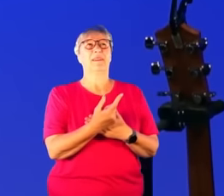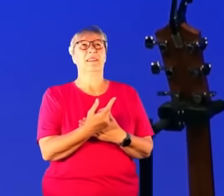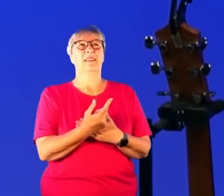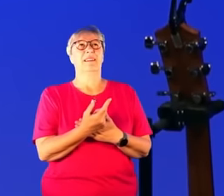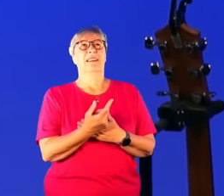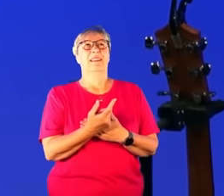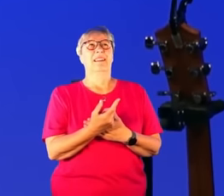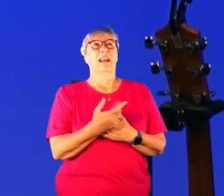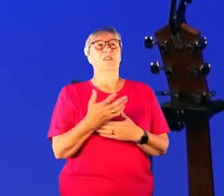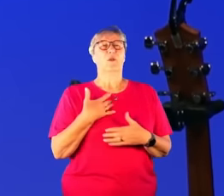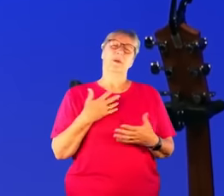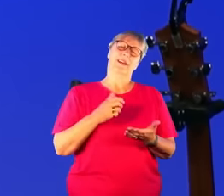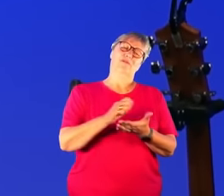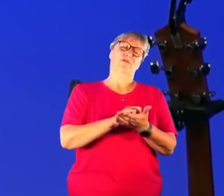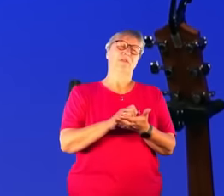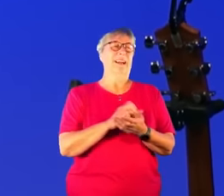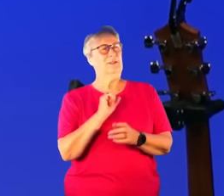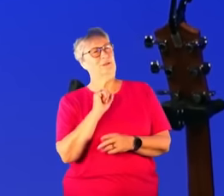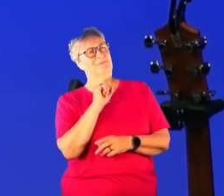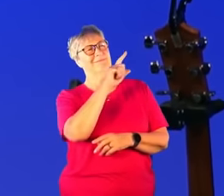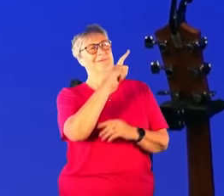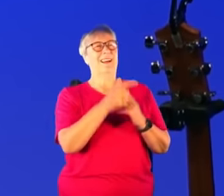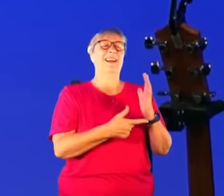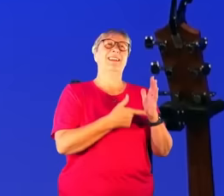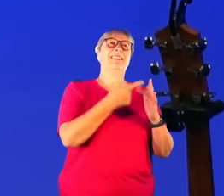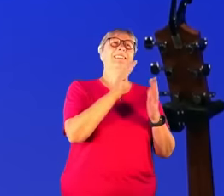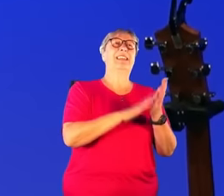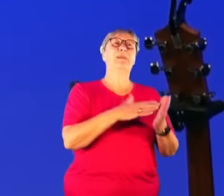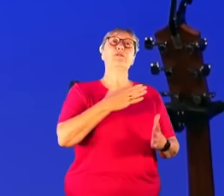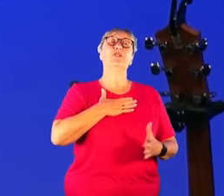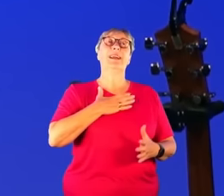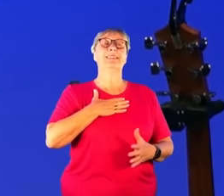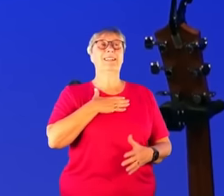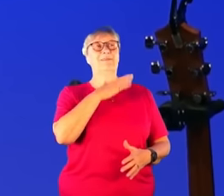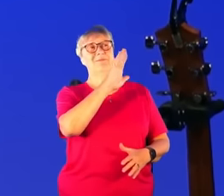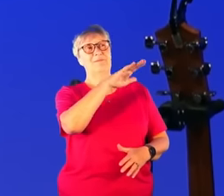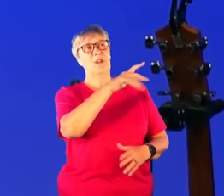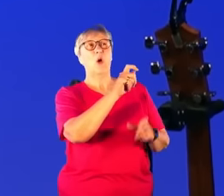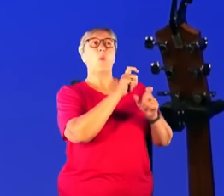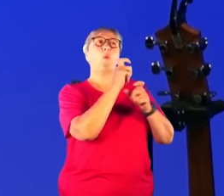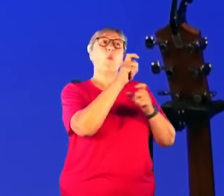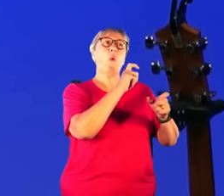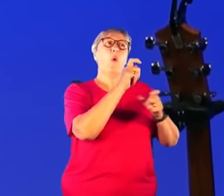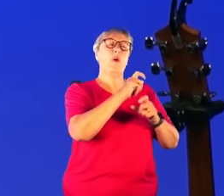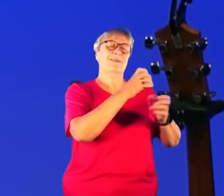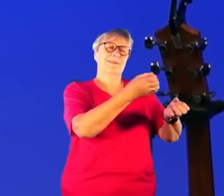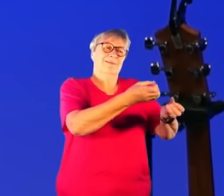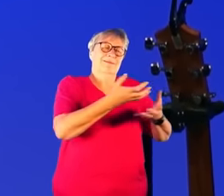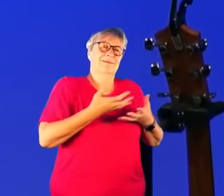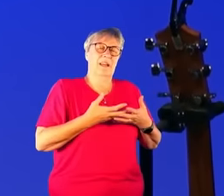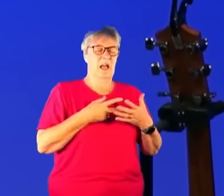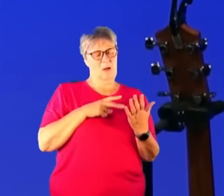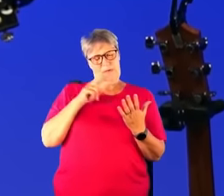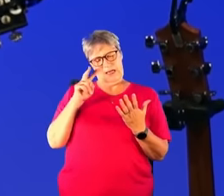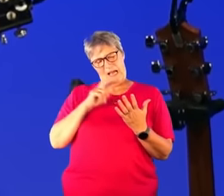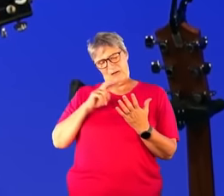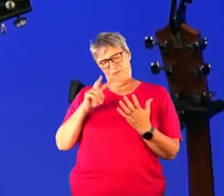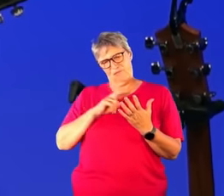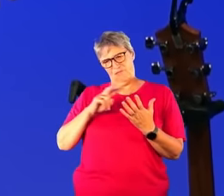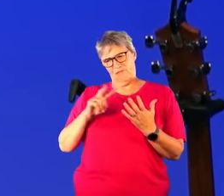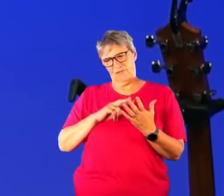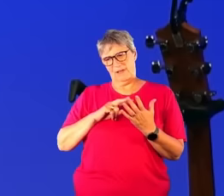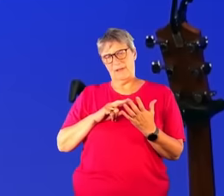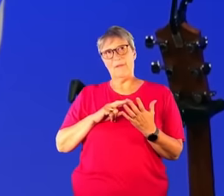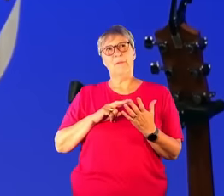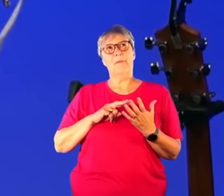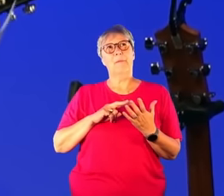write to Tim Chester and say, Tim, can you come up with some words? And Tim came up with some words, and Phil and I had a look at it. And we